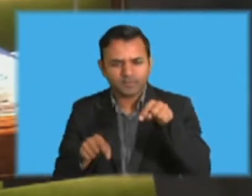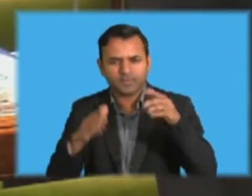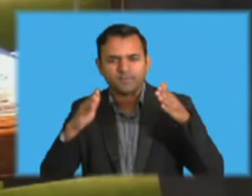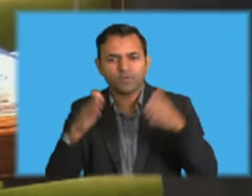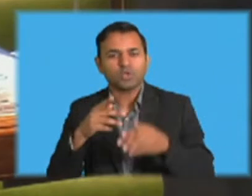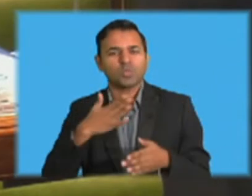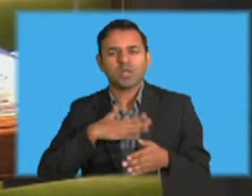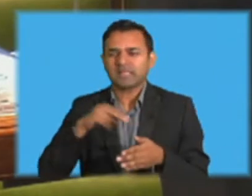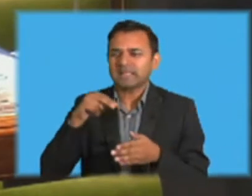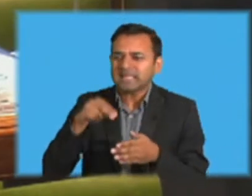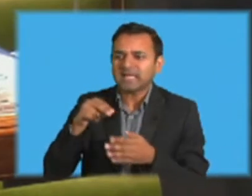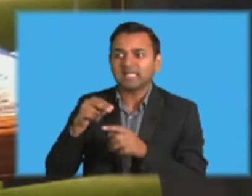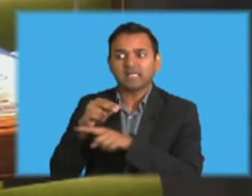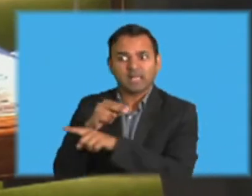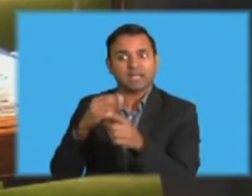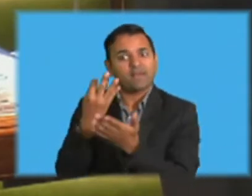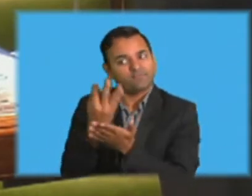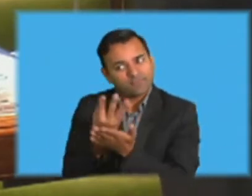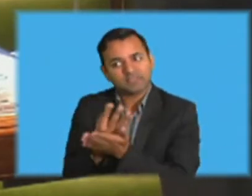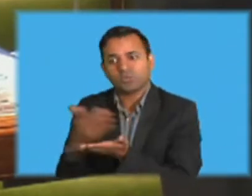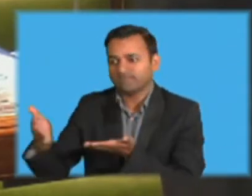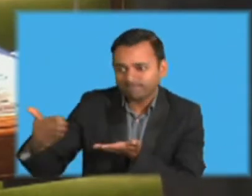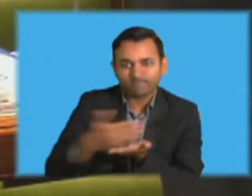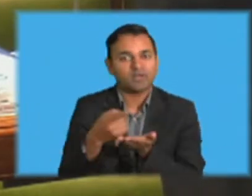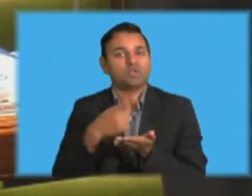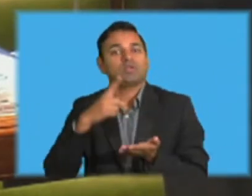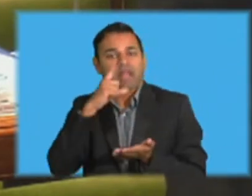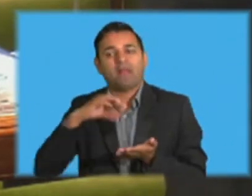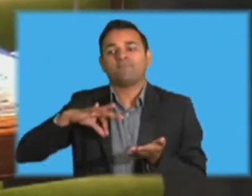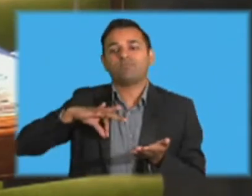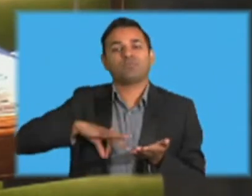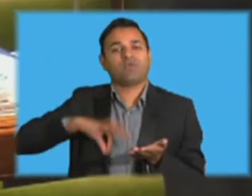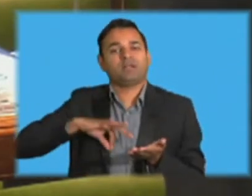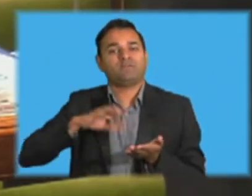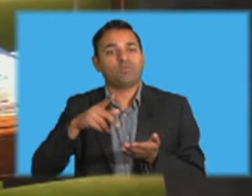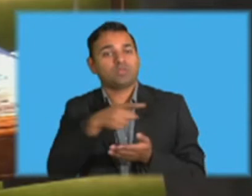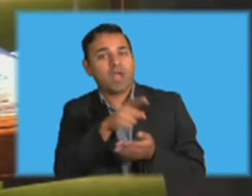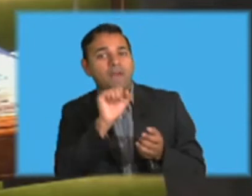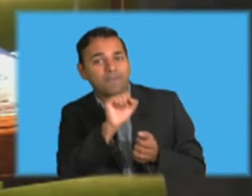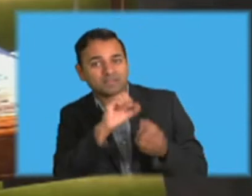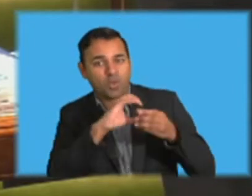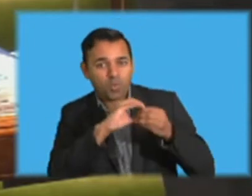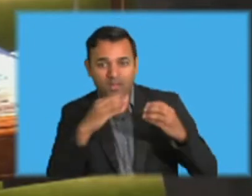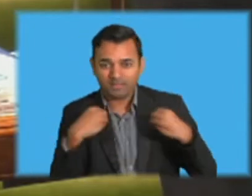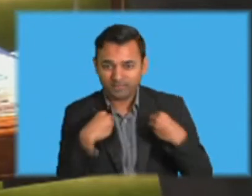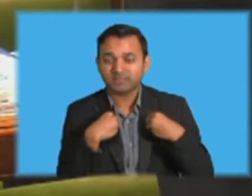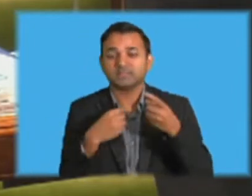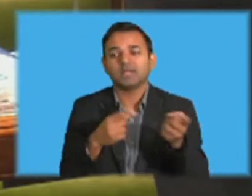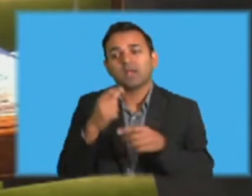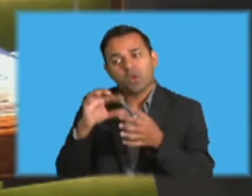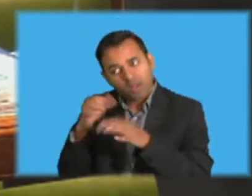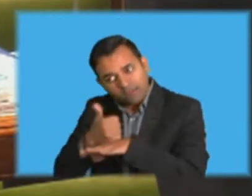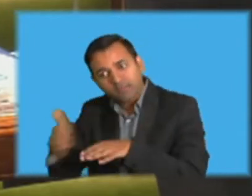but also bus operators. And it has been repeatedly said by bus operators themselves that in